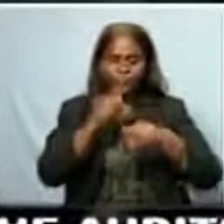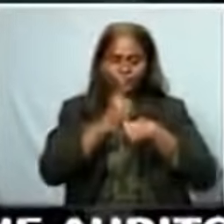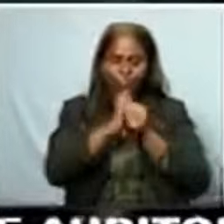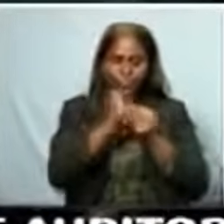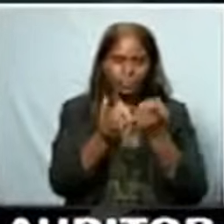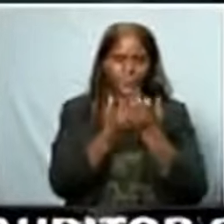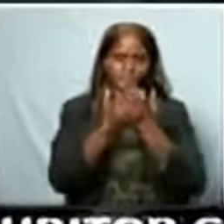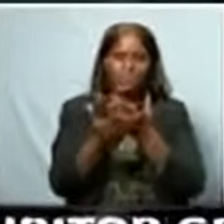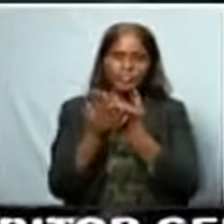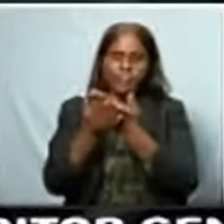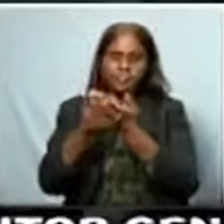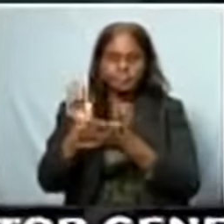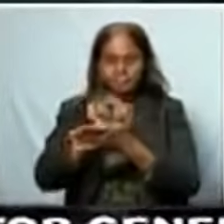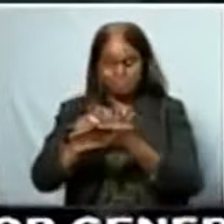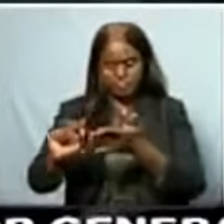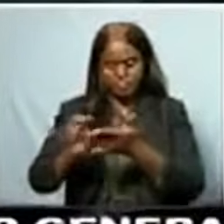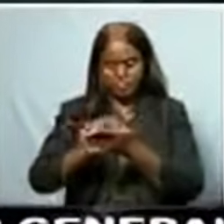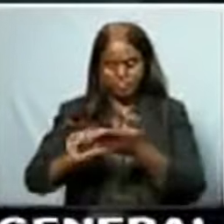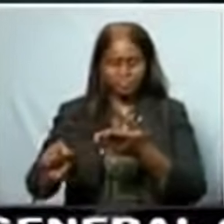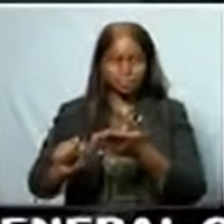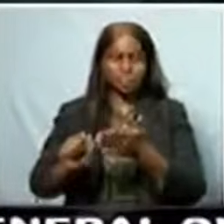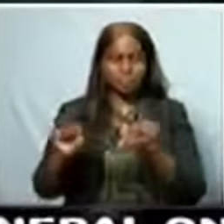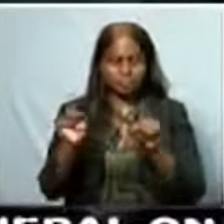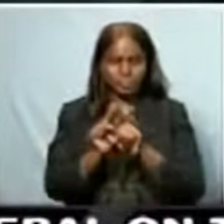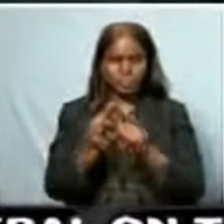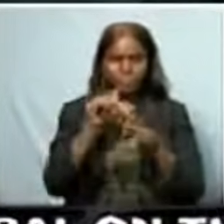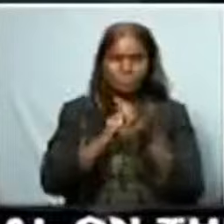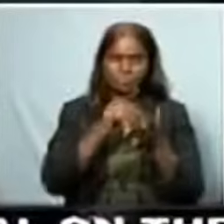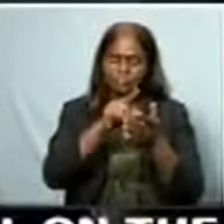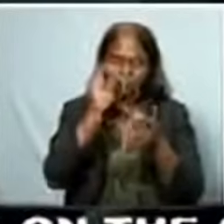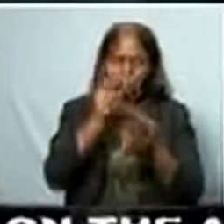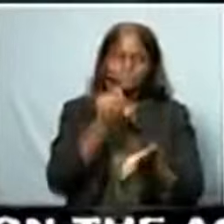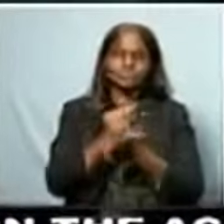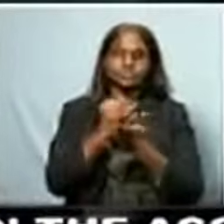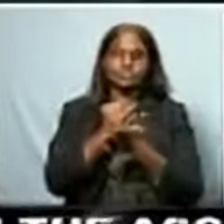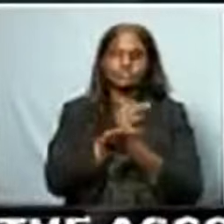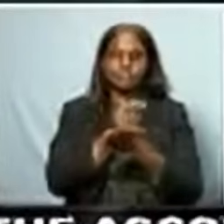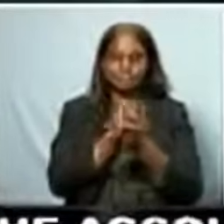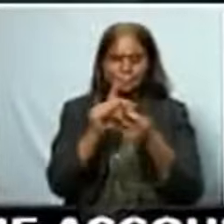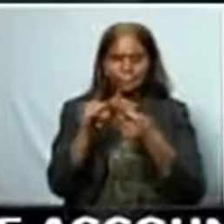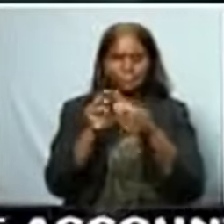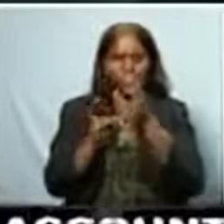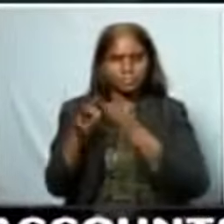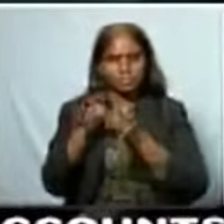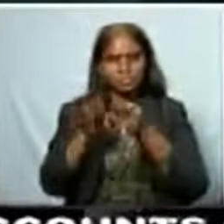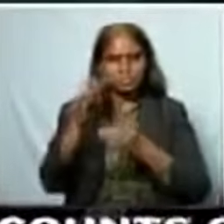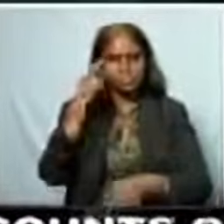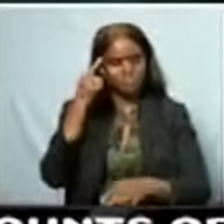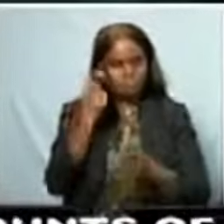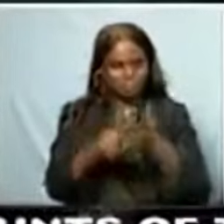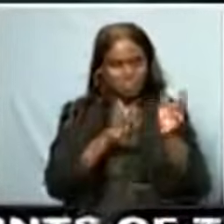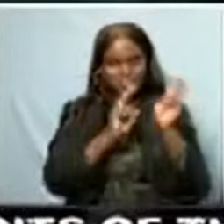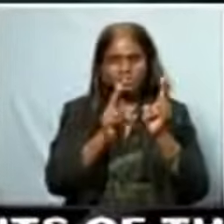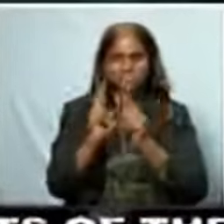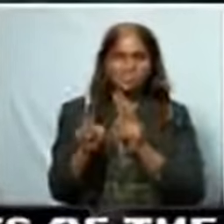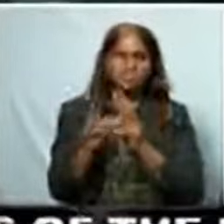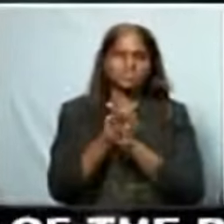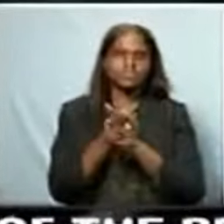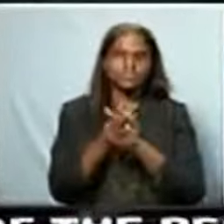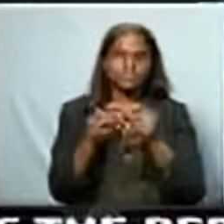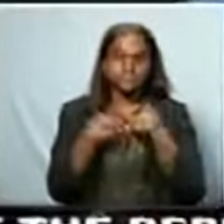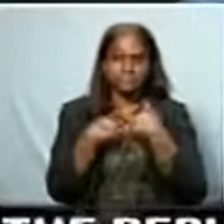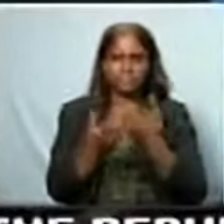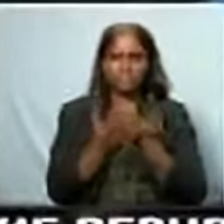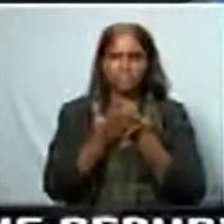submission written, and that will help us to account for the answers. I